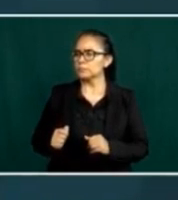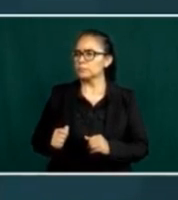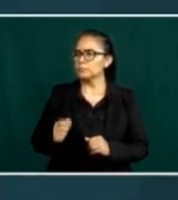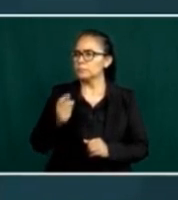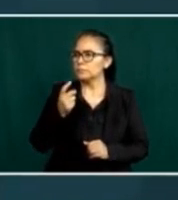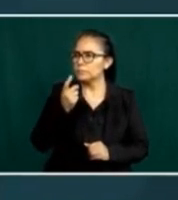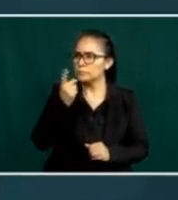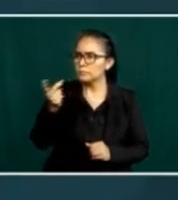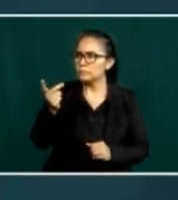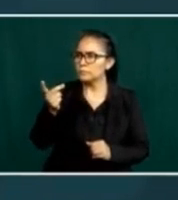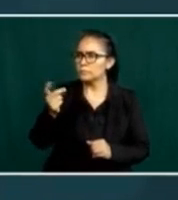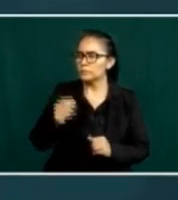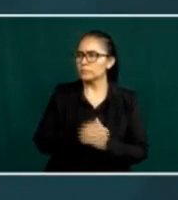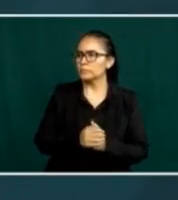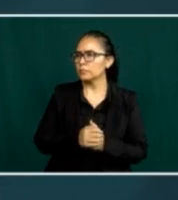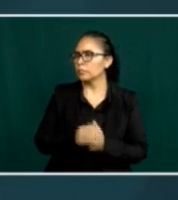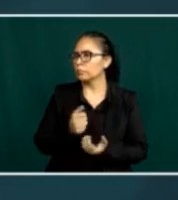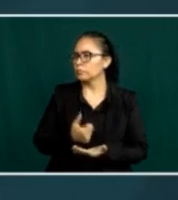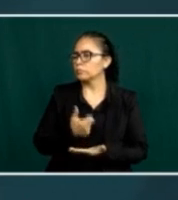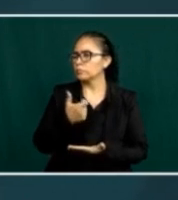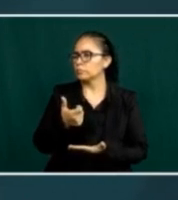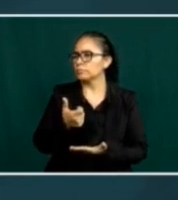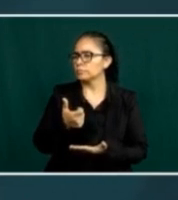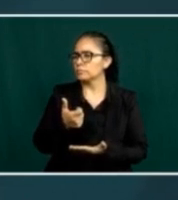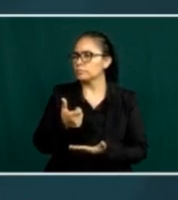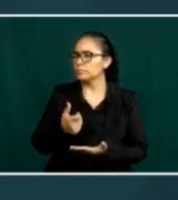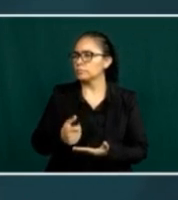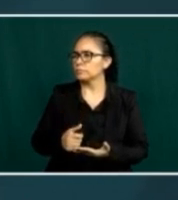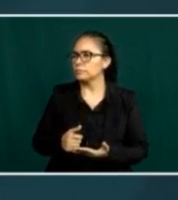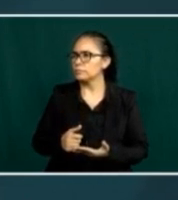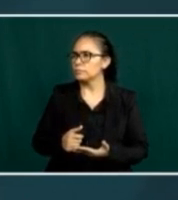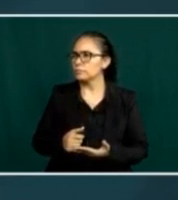you lose acquisitive power in the salary.